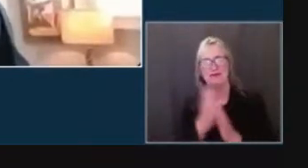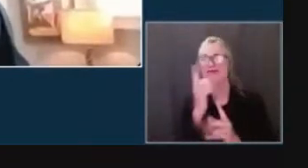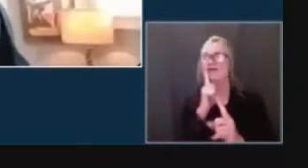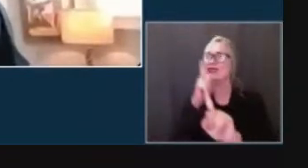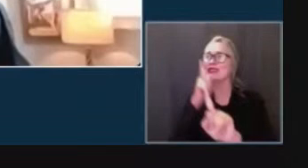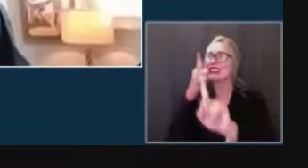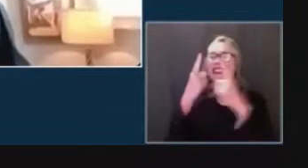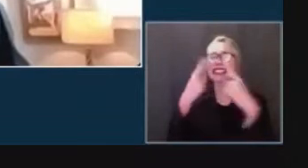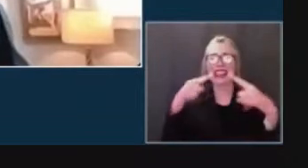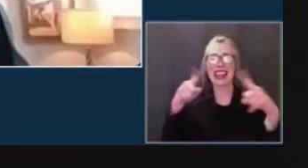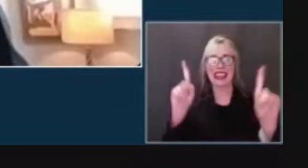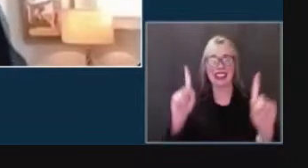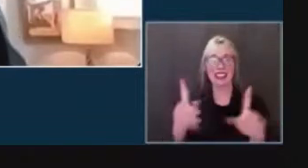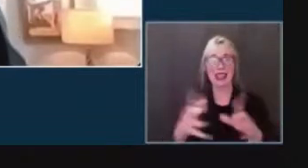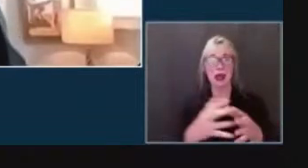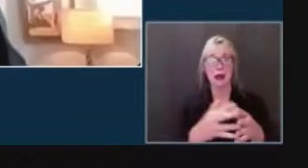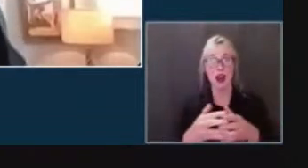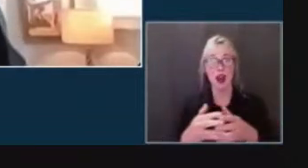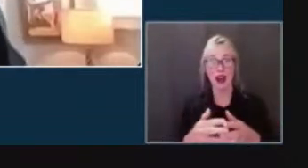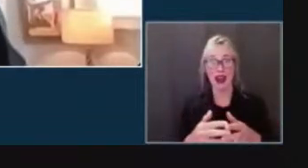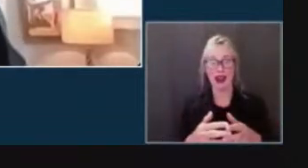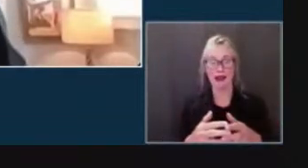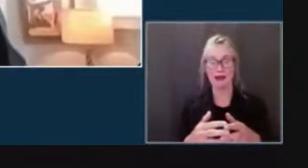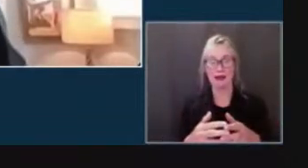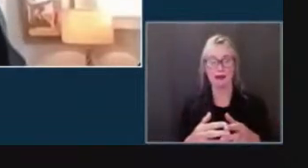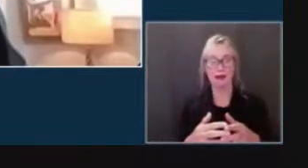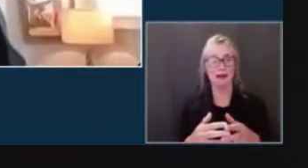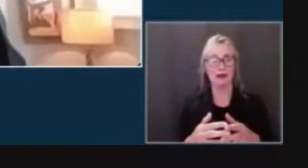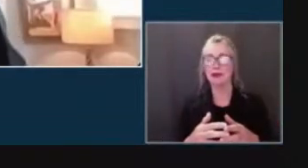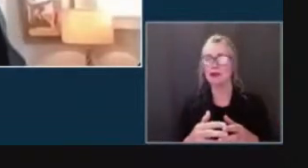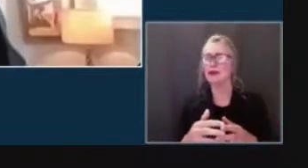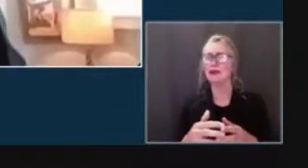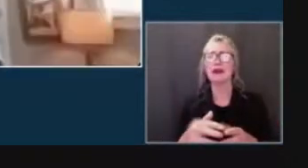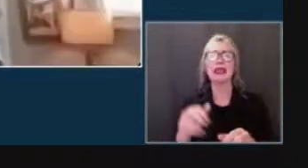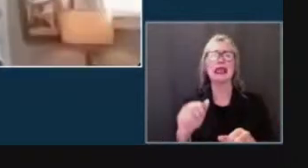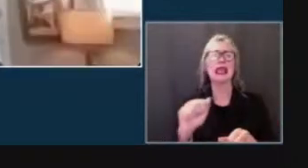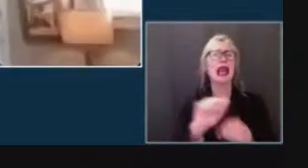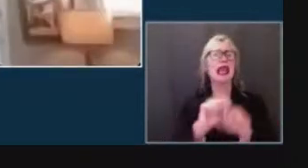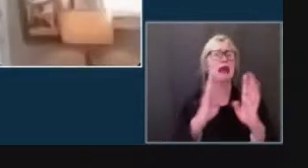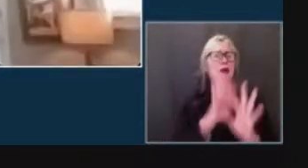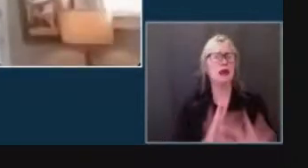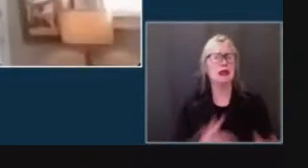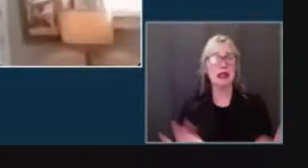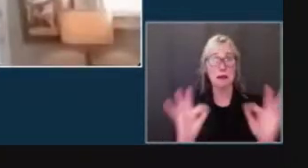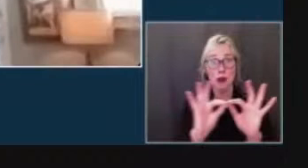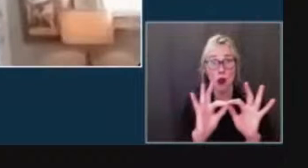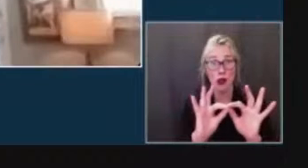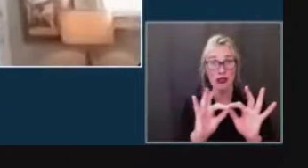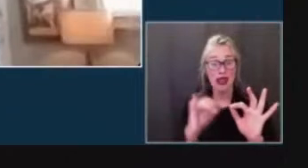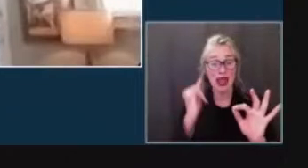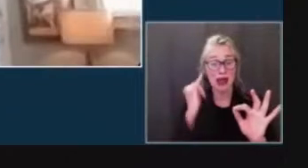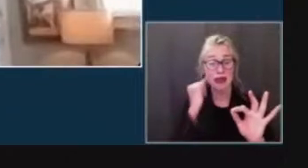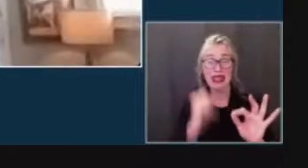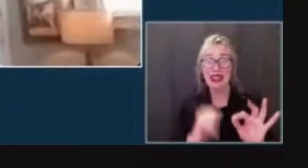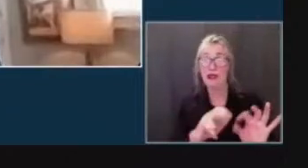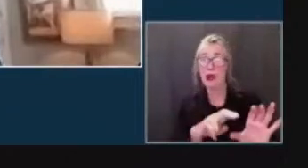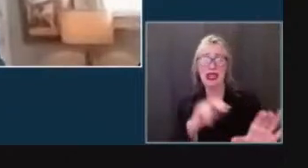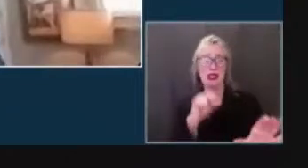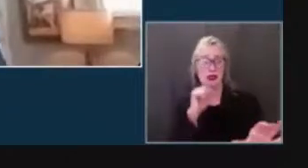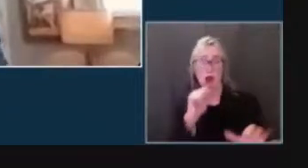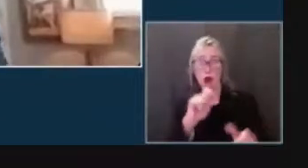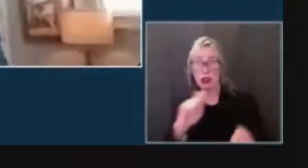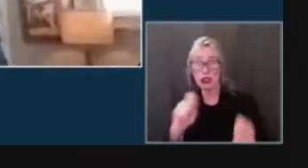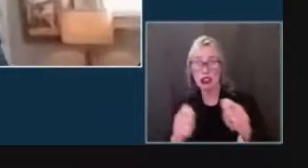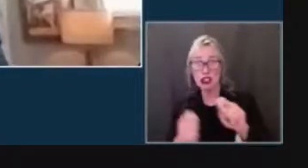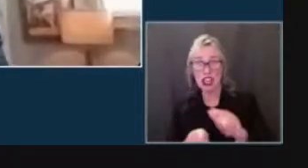But as important as elections are, they don't mean much if we don't use it to make meaningful change in the lives of people